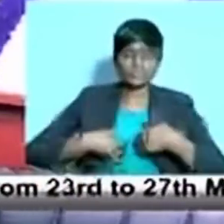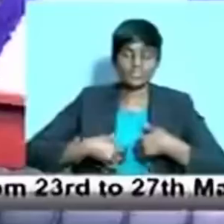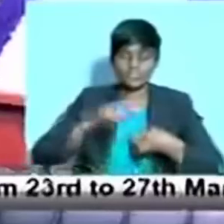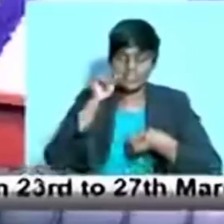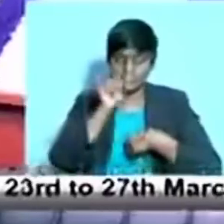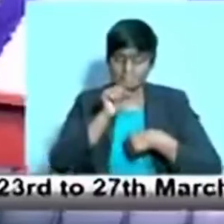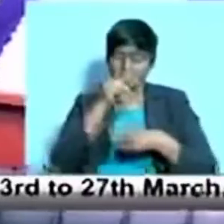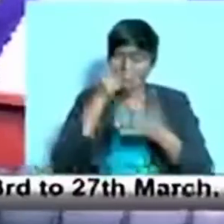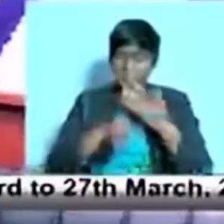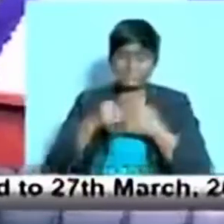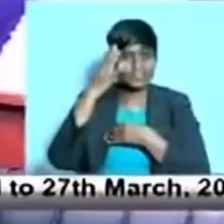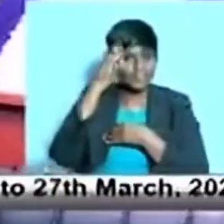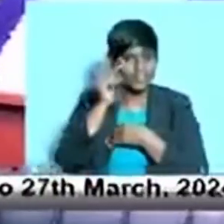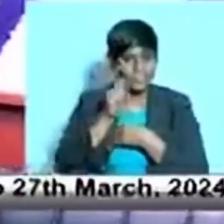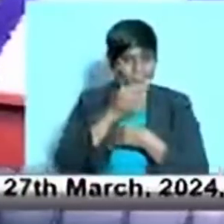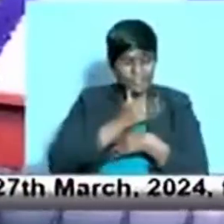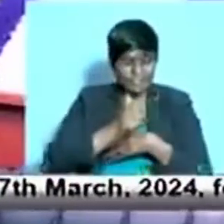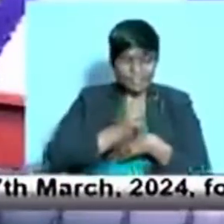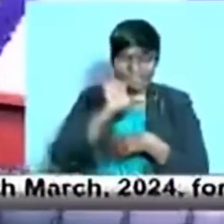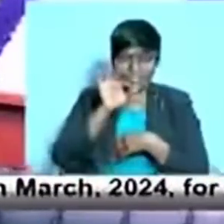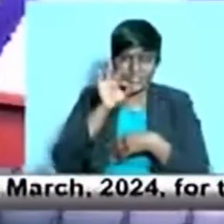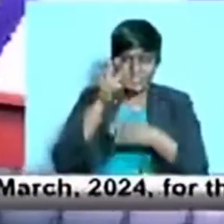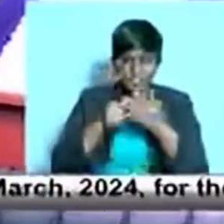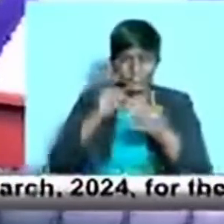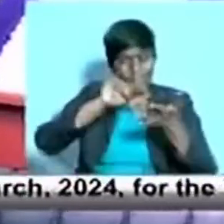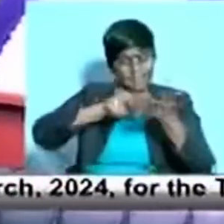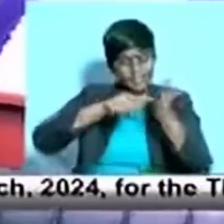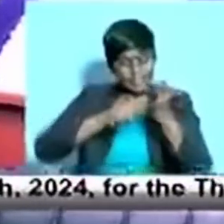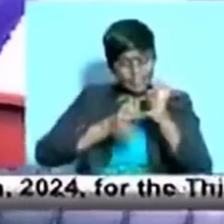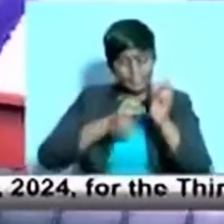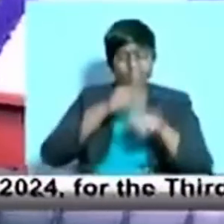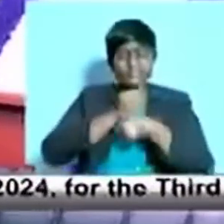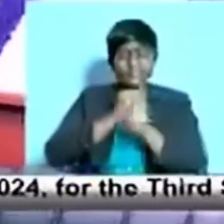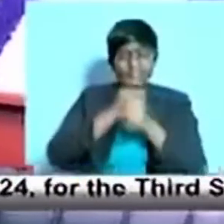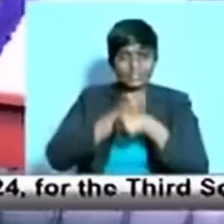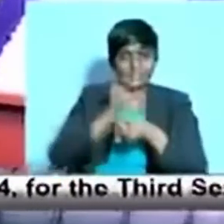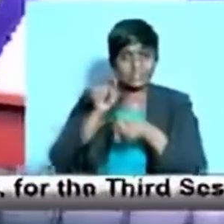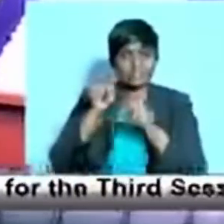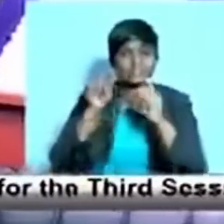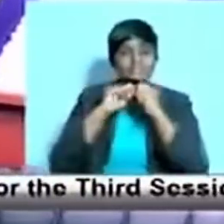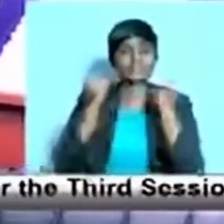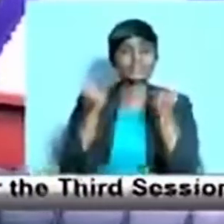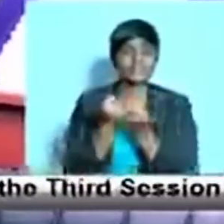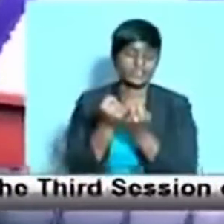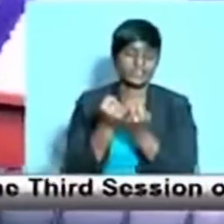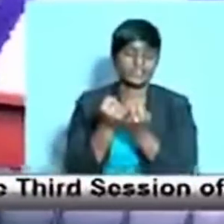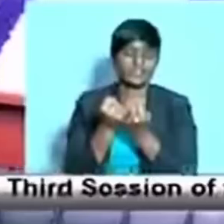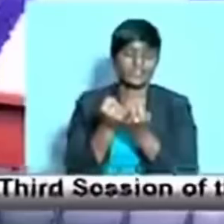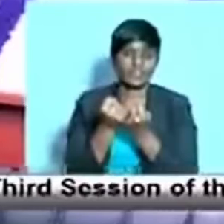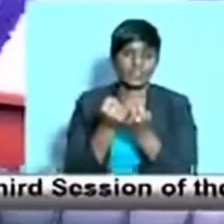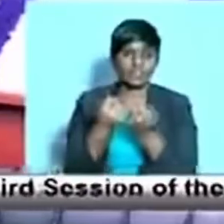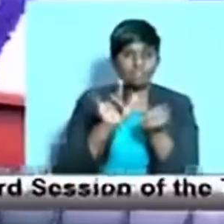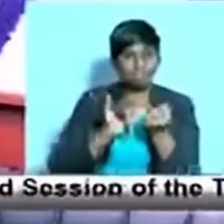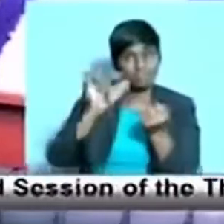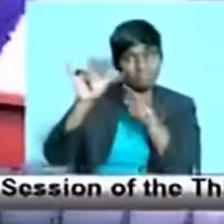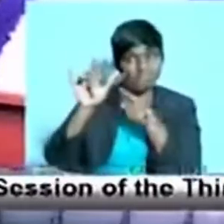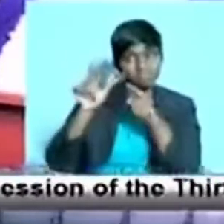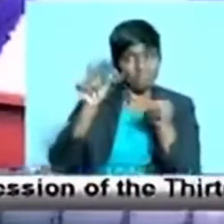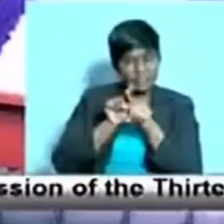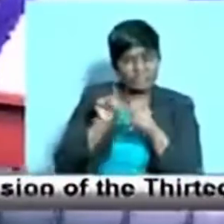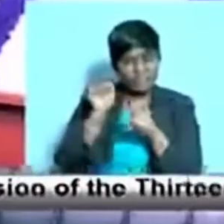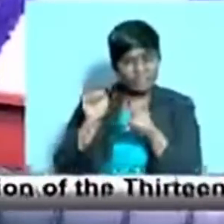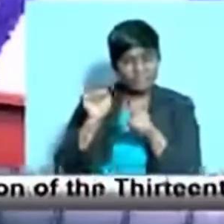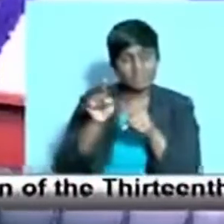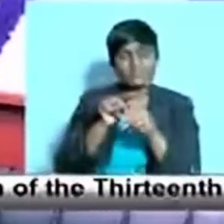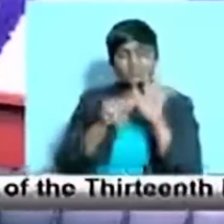This is why I chose to highlight the composition of the delegation. This is the